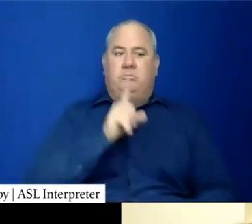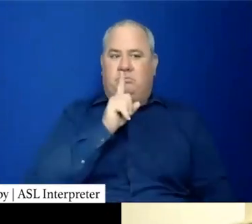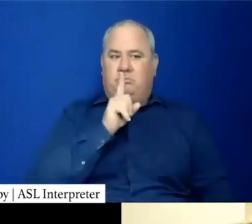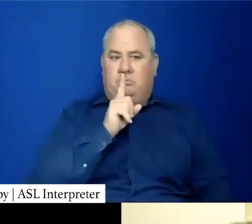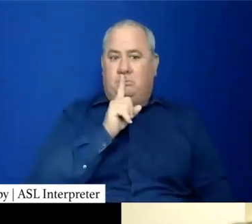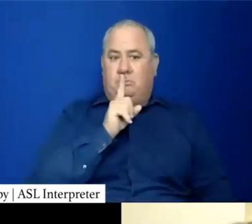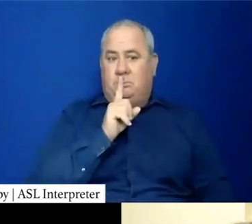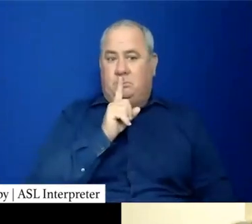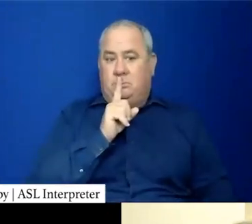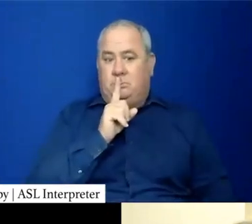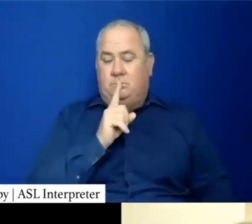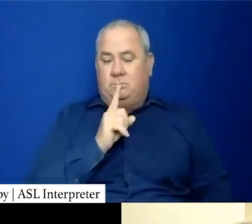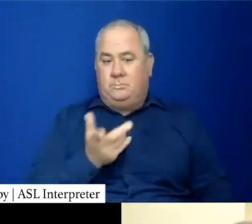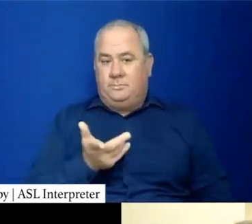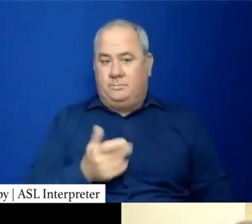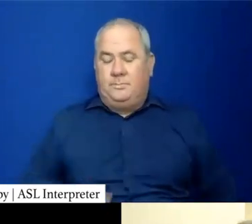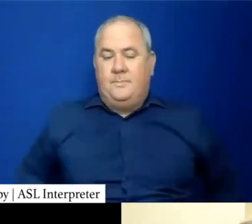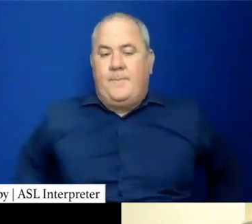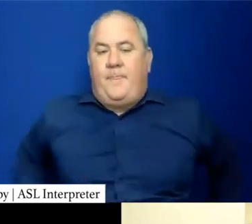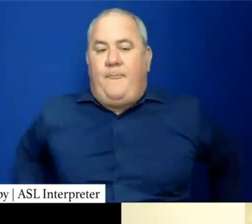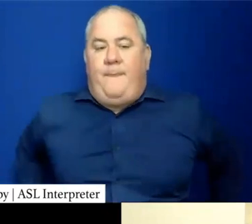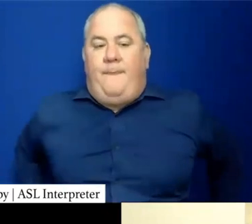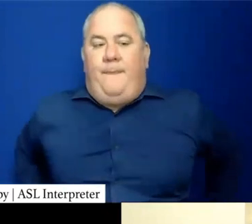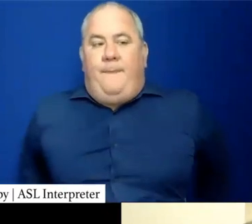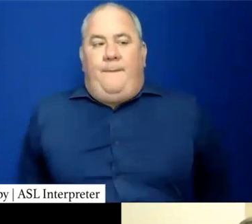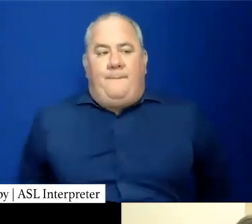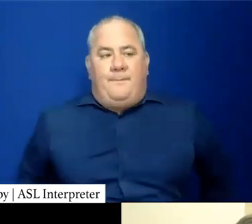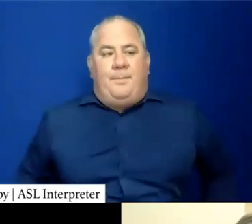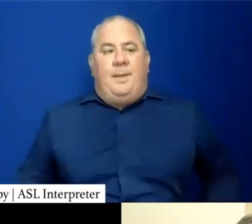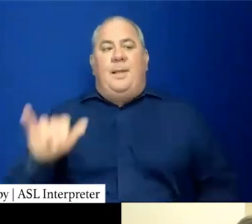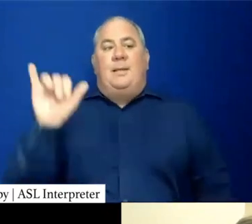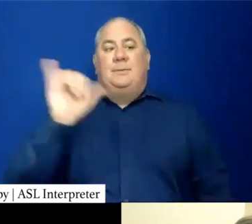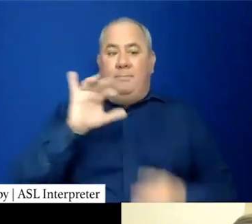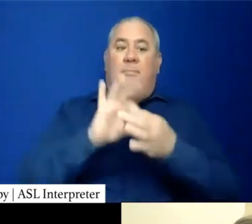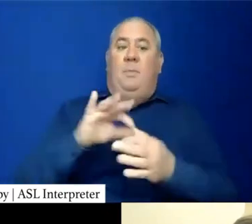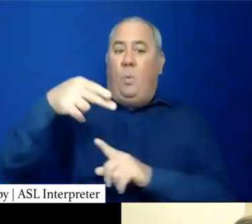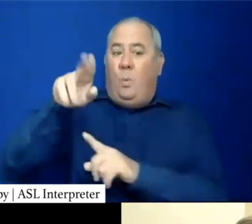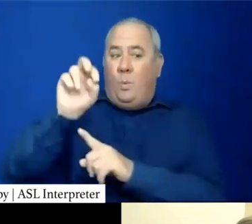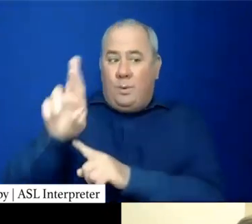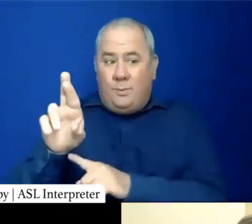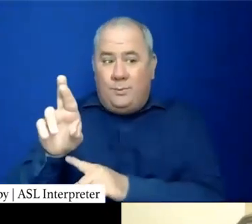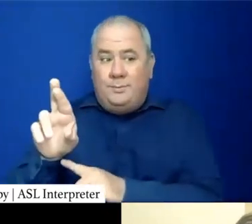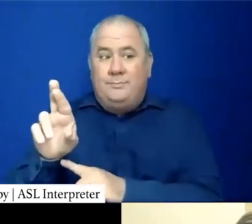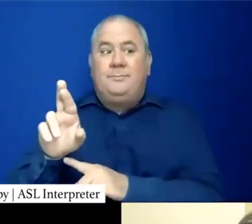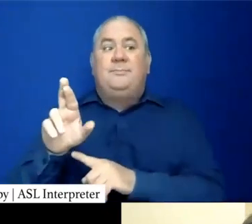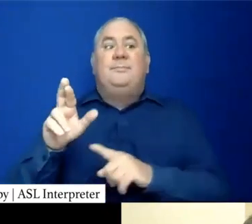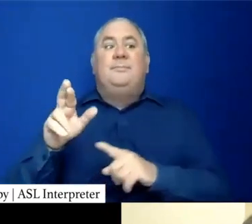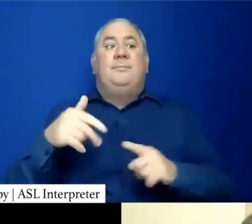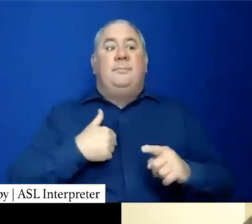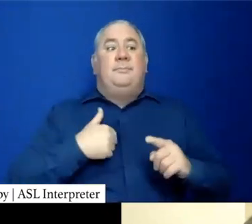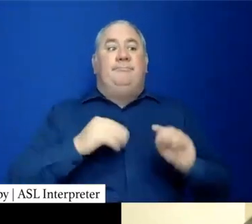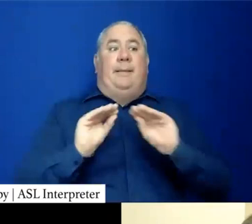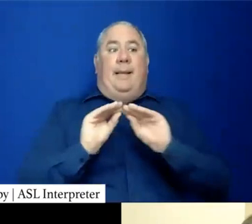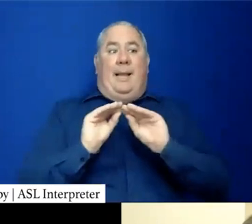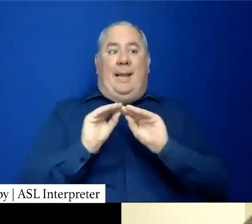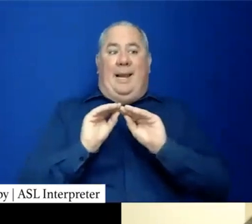And the same, like, with queerness, like, I take on very obvious symbols of